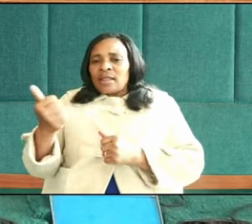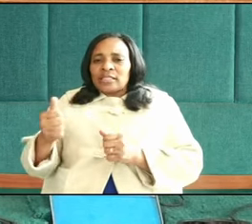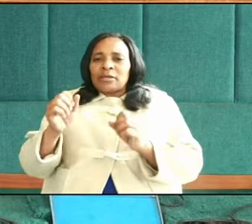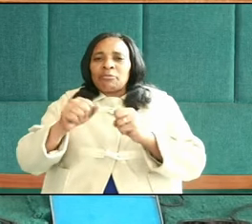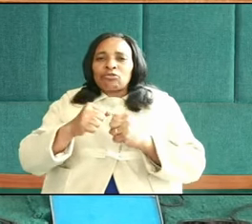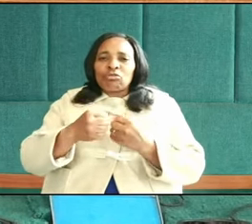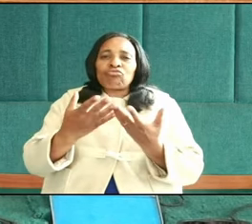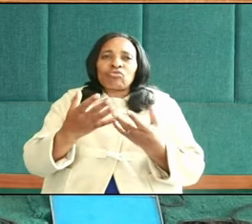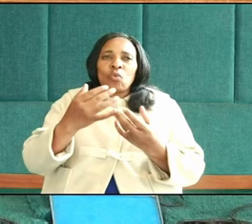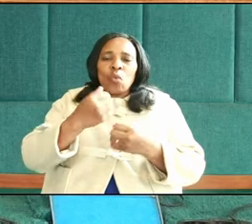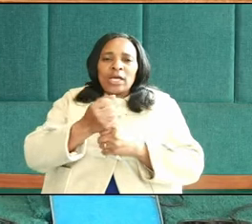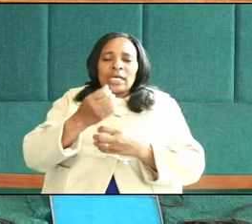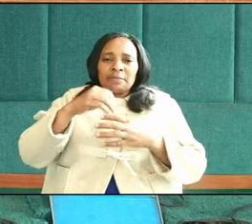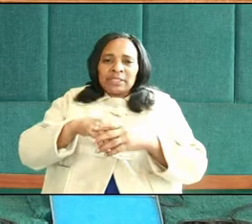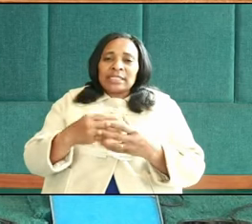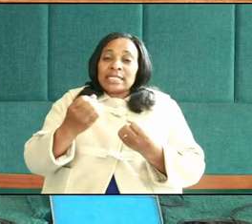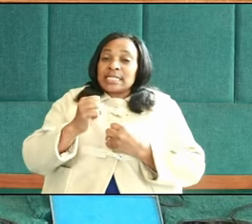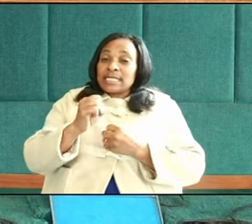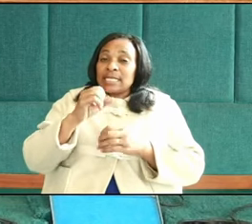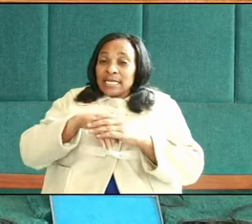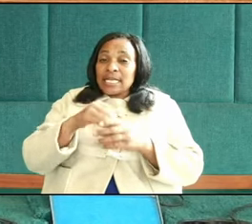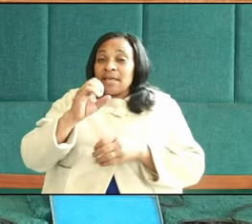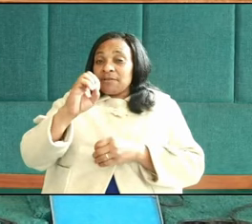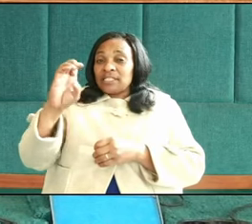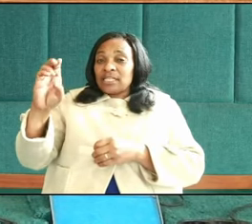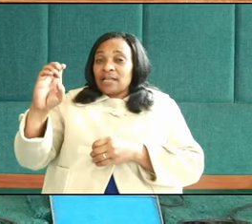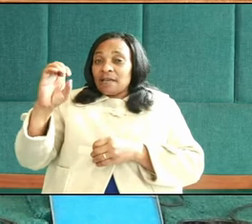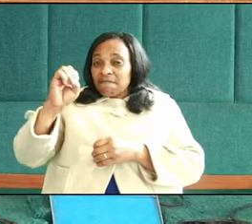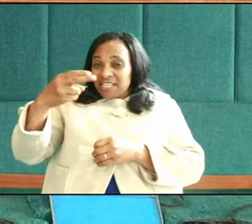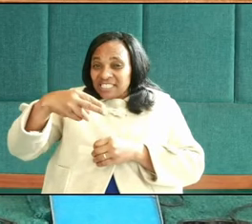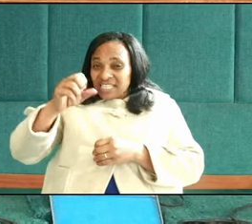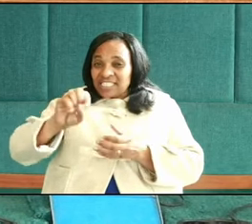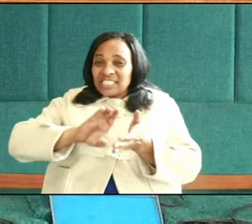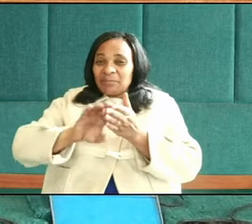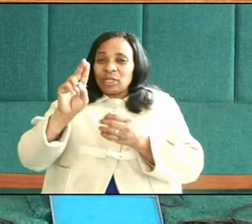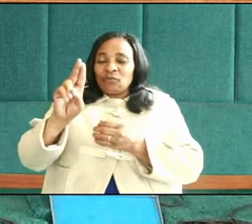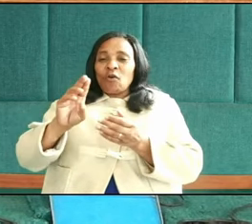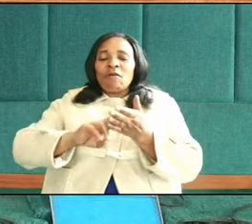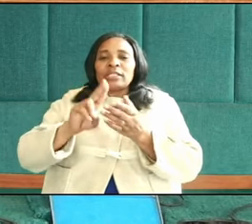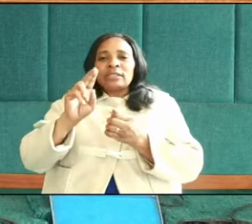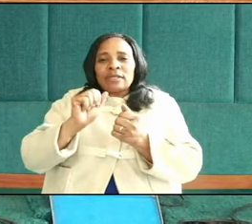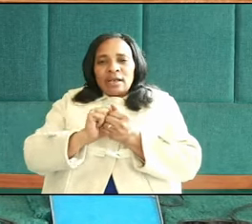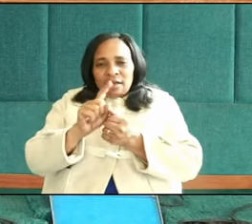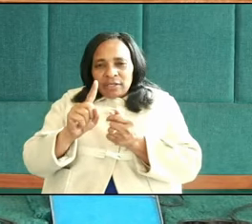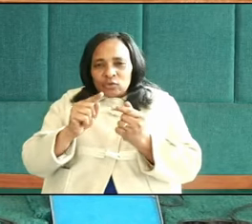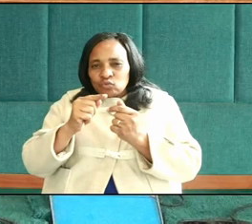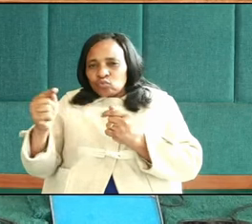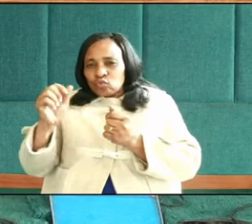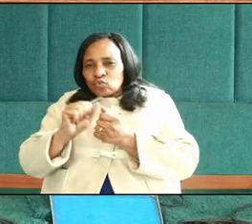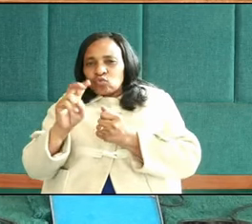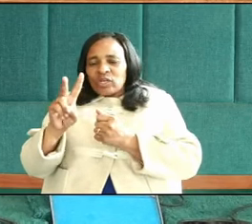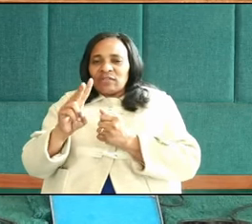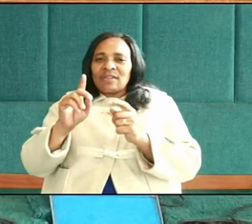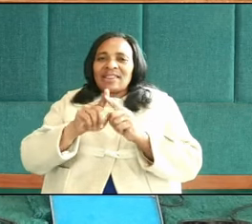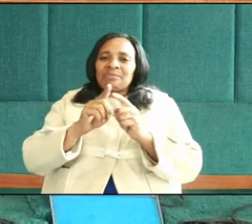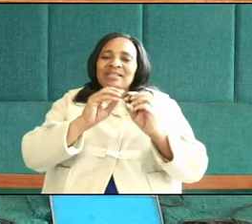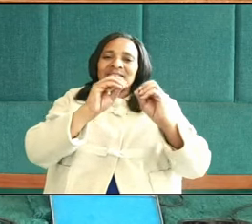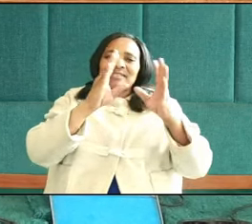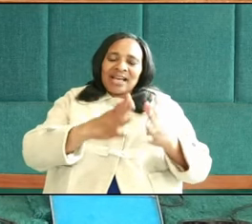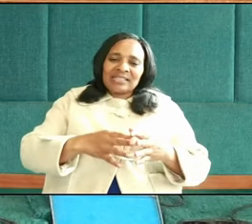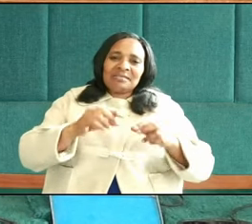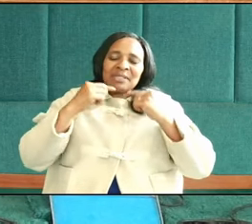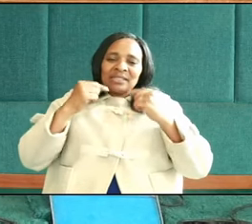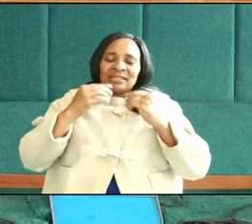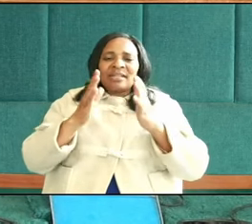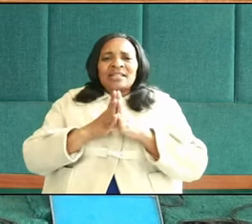showing mercy. In Ephesians chapter 4, verses 11 and 12, some are apostles, pastors, and teachers. There